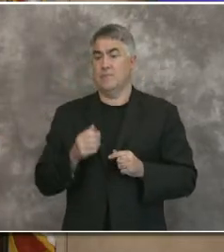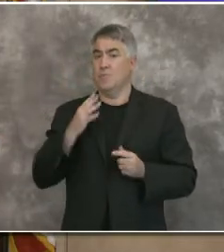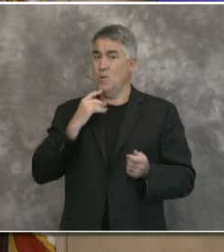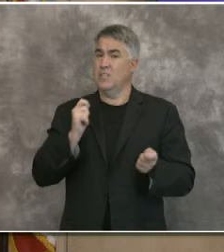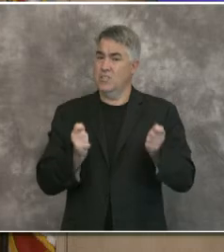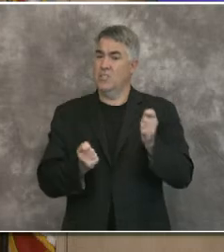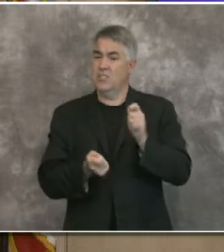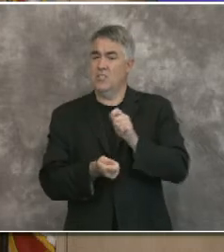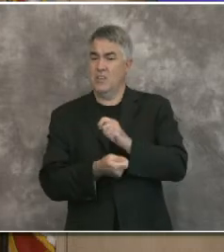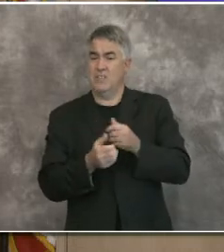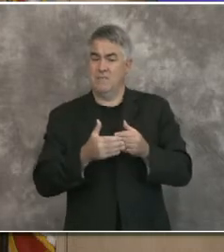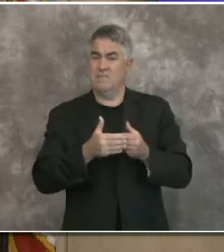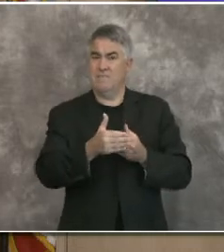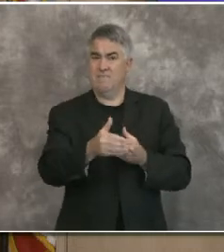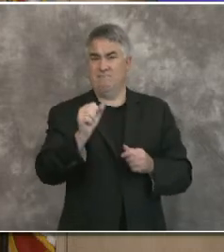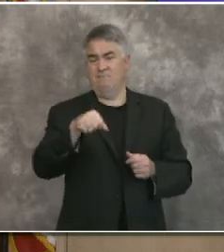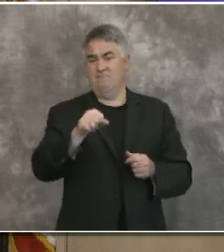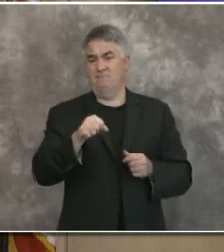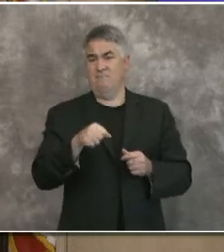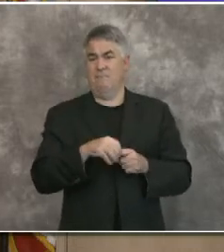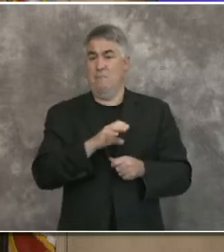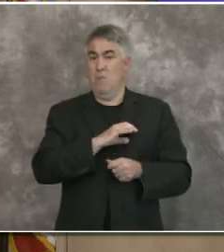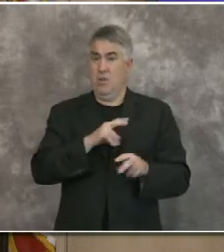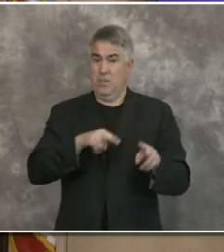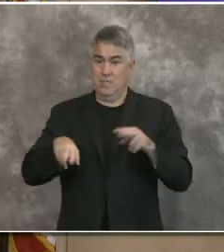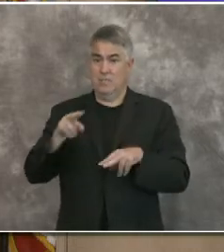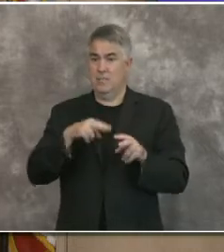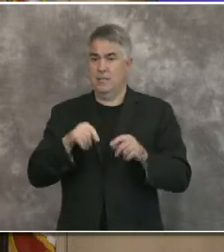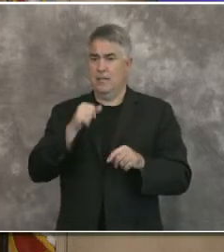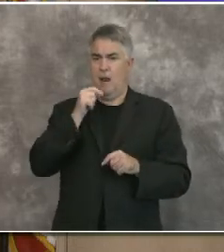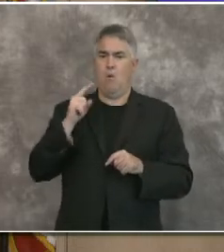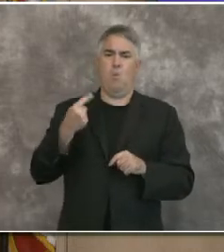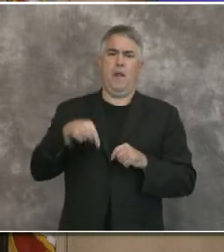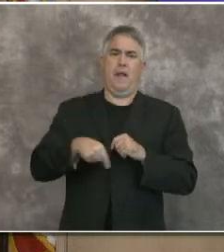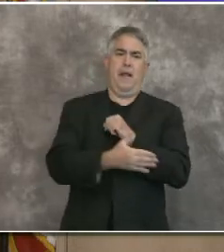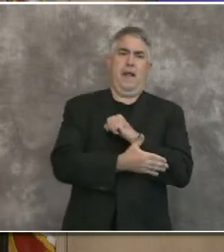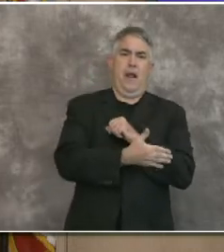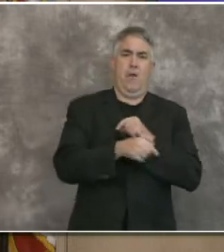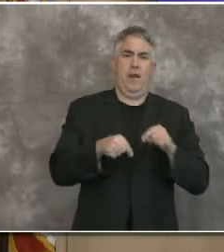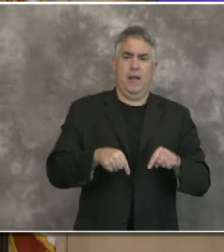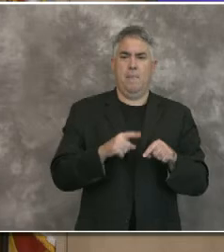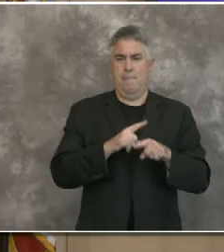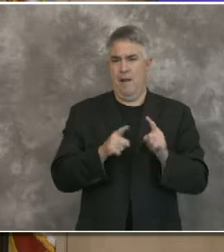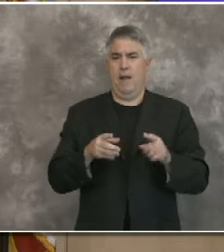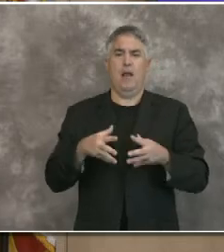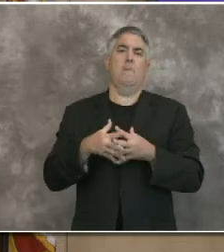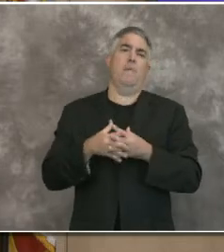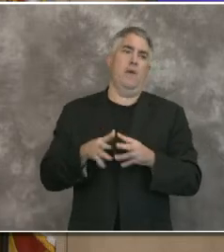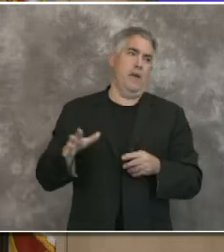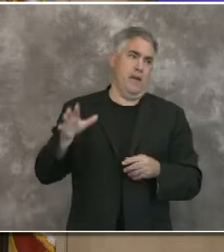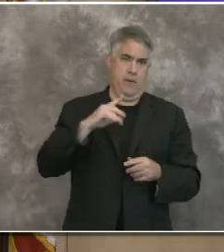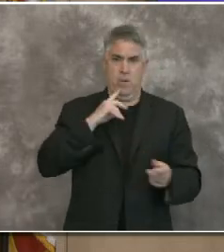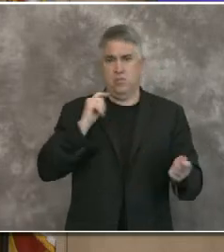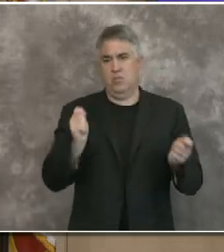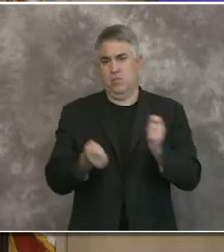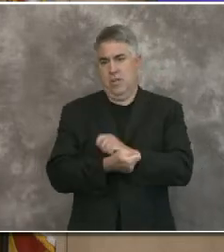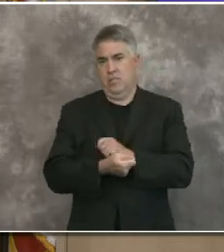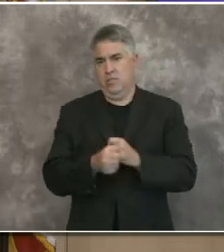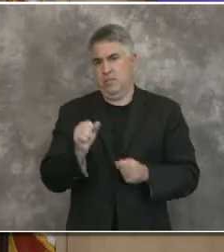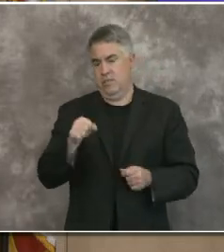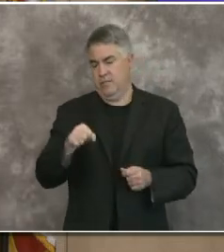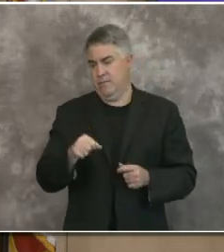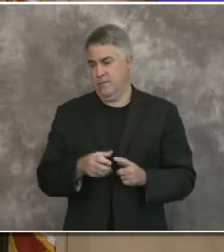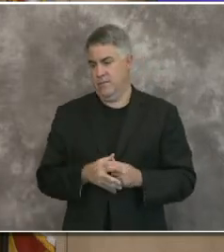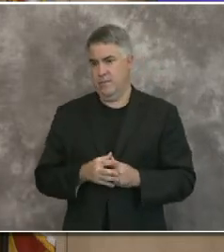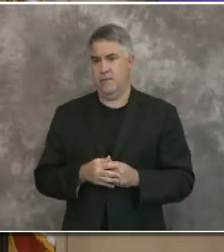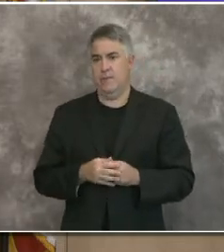future of policing, probably not only in this county, but in America. When I look at the